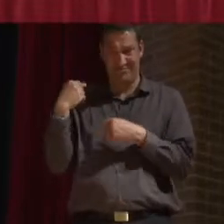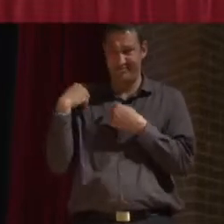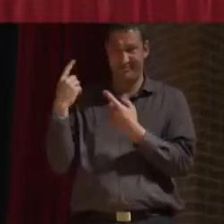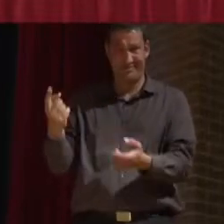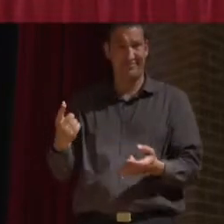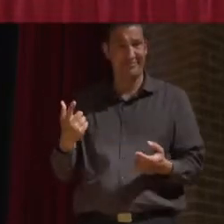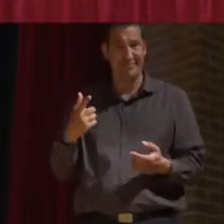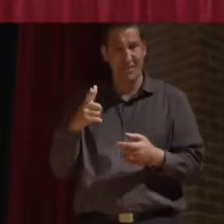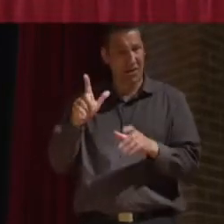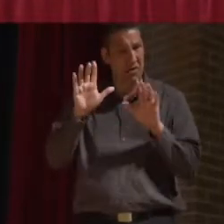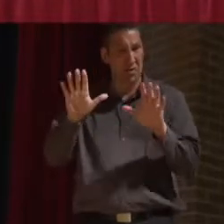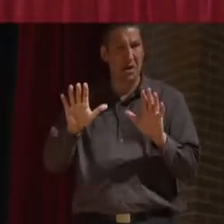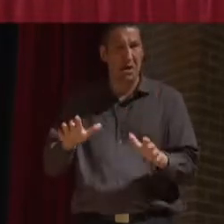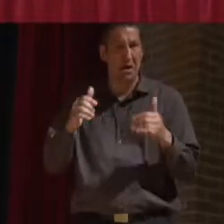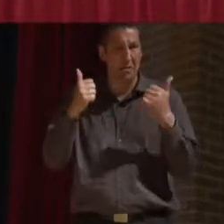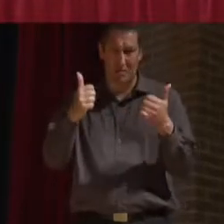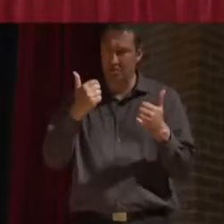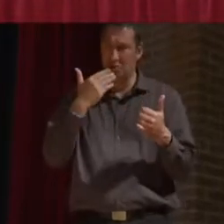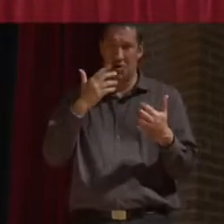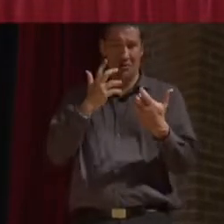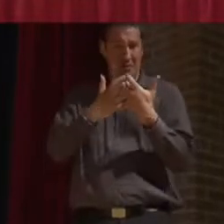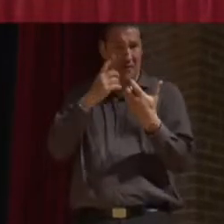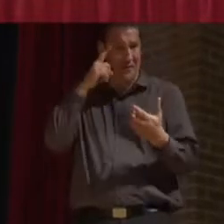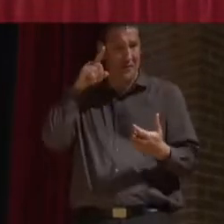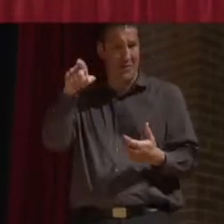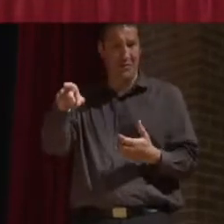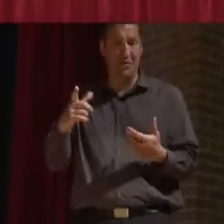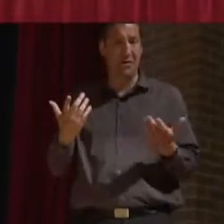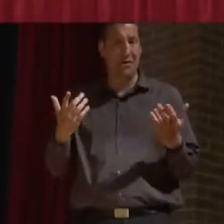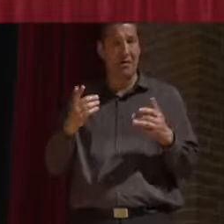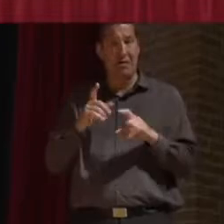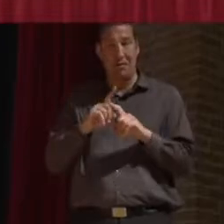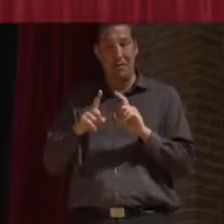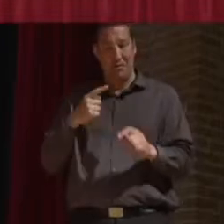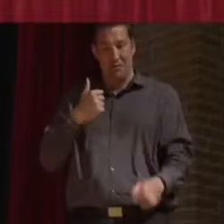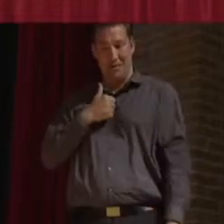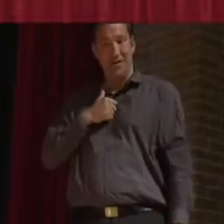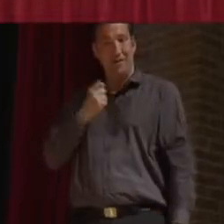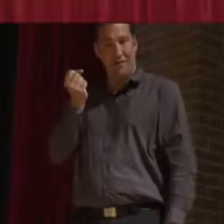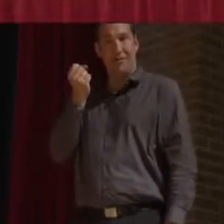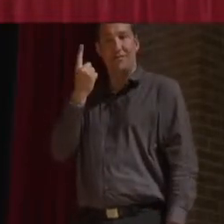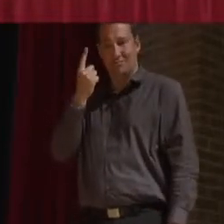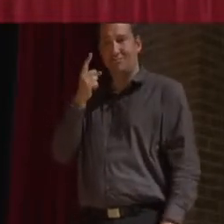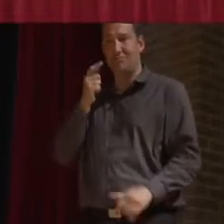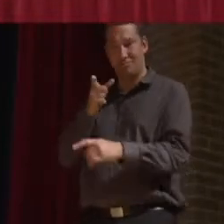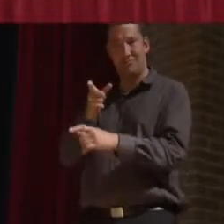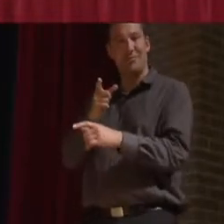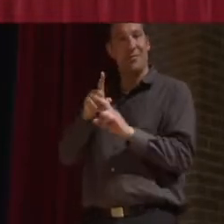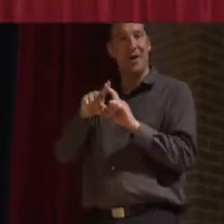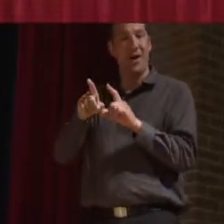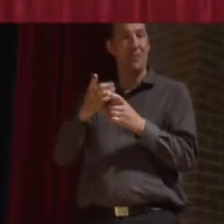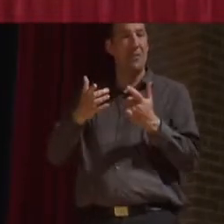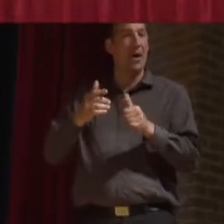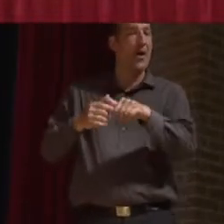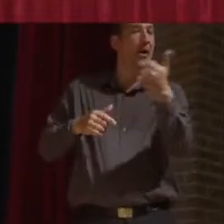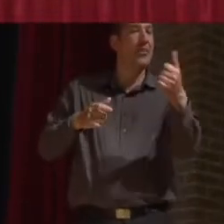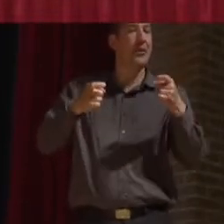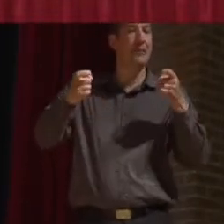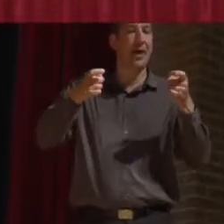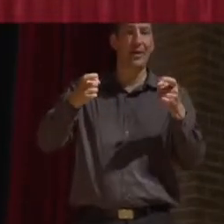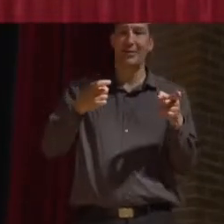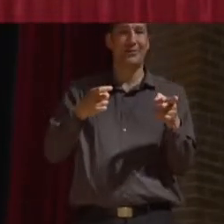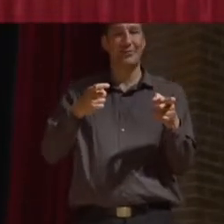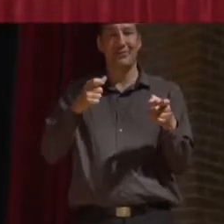know, so, but I think I might have a slightly deeper level of understanding than other managers. And